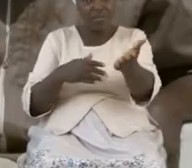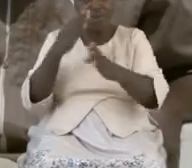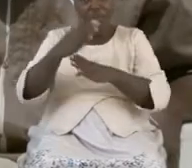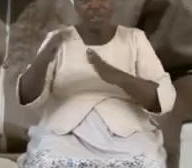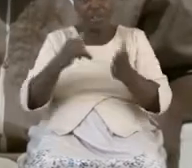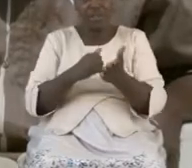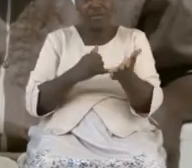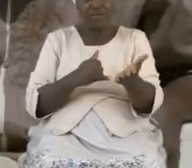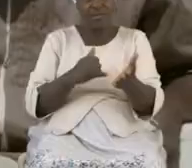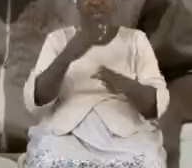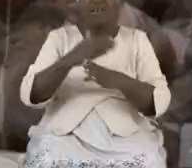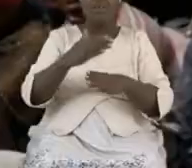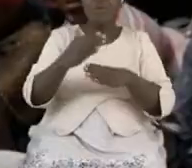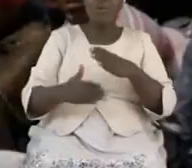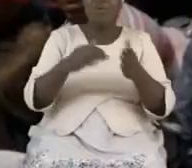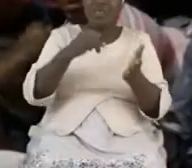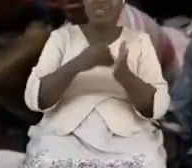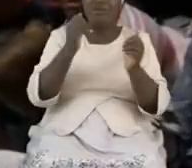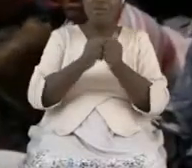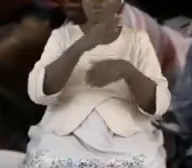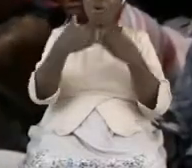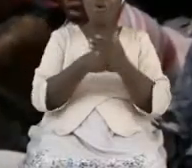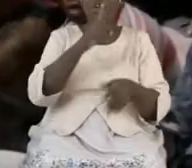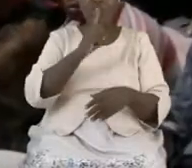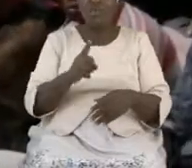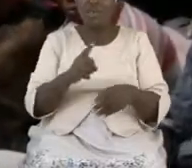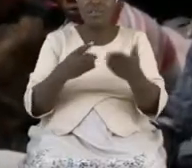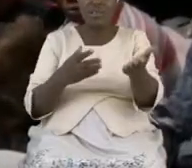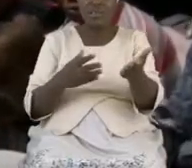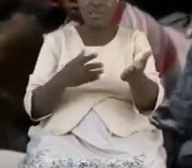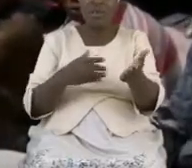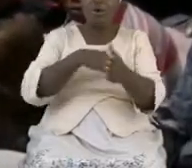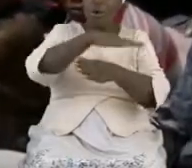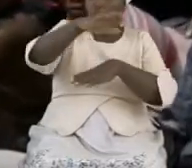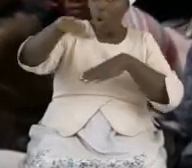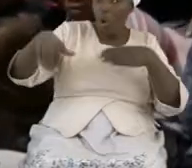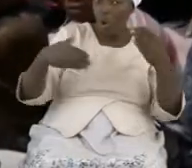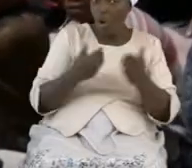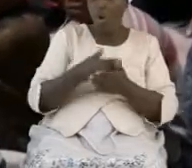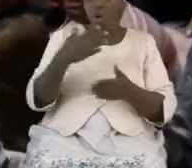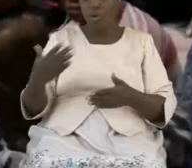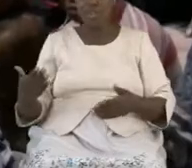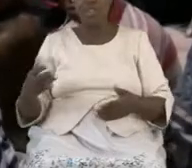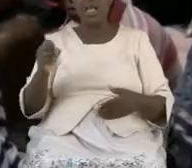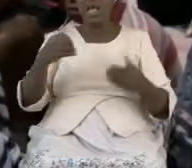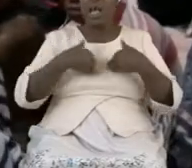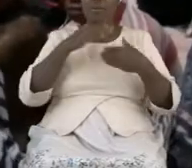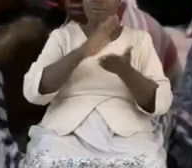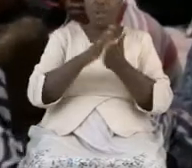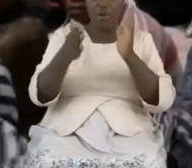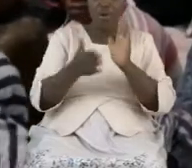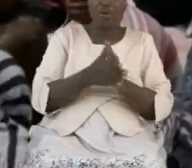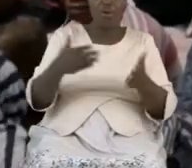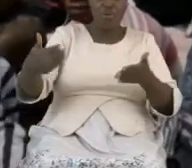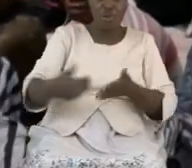Tell me with assurance. All things have become new. Amen. In